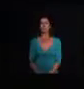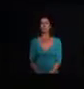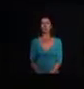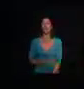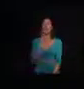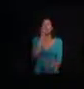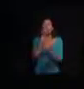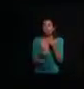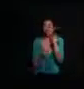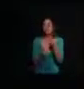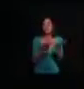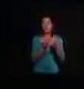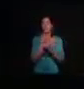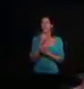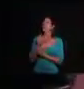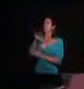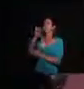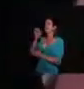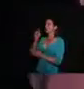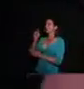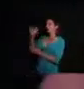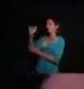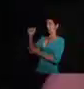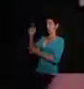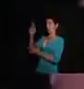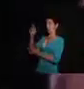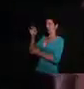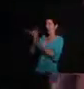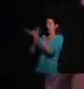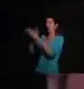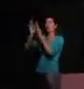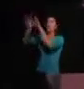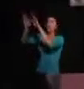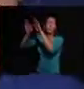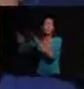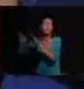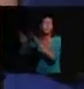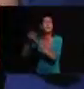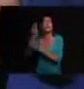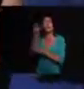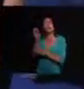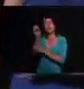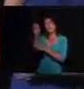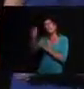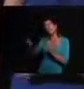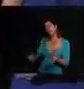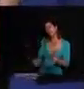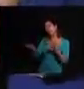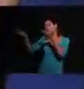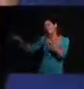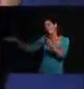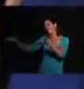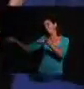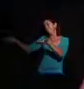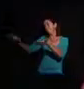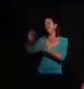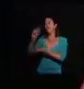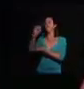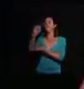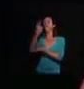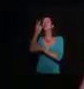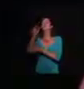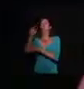Finally, I want to thank Generator for being our gracious and delightful host of this event. Aww. And Shane Hainsworth as